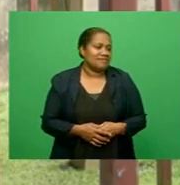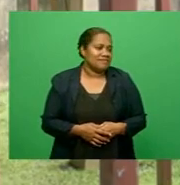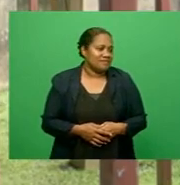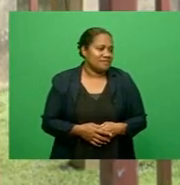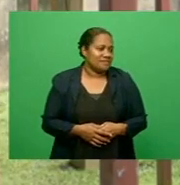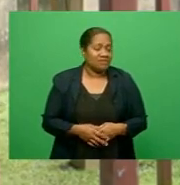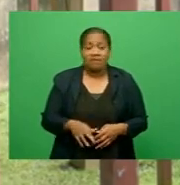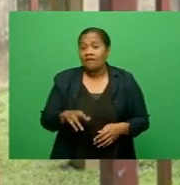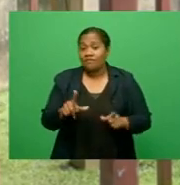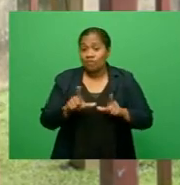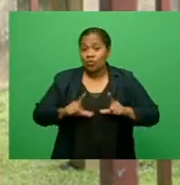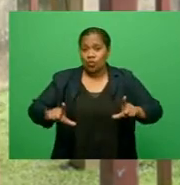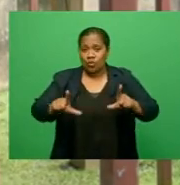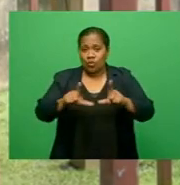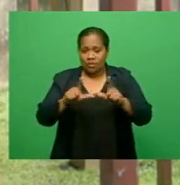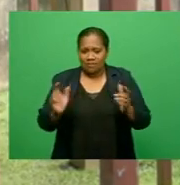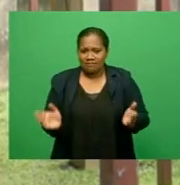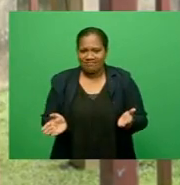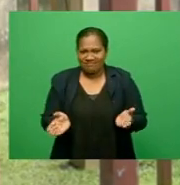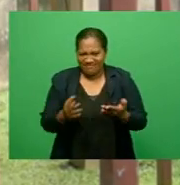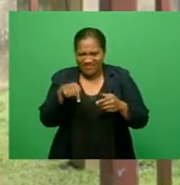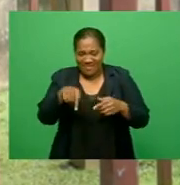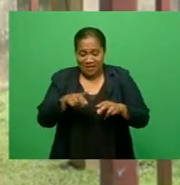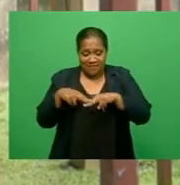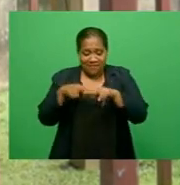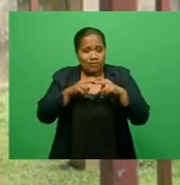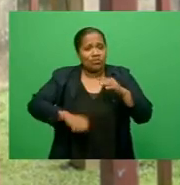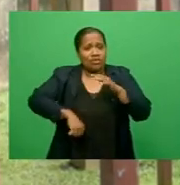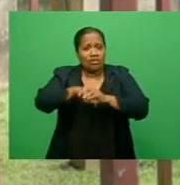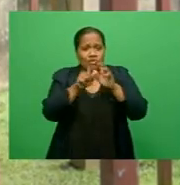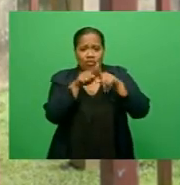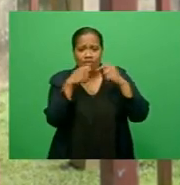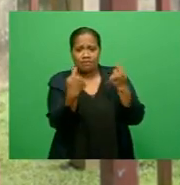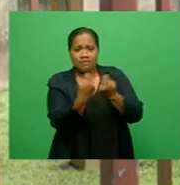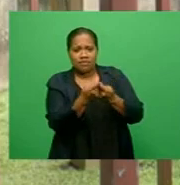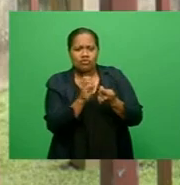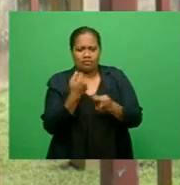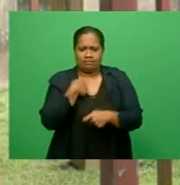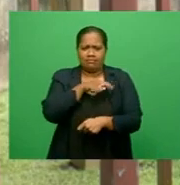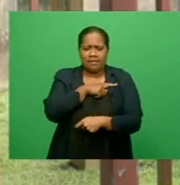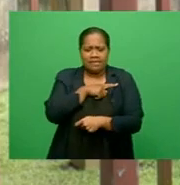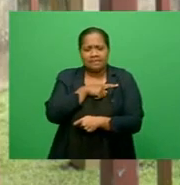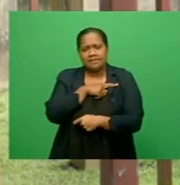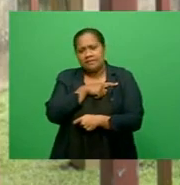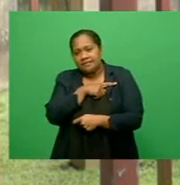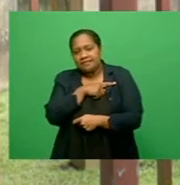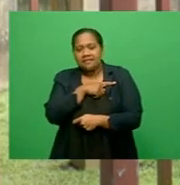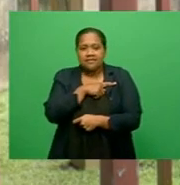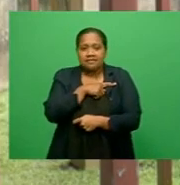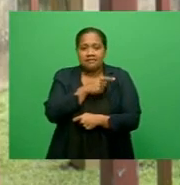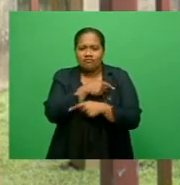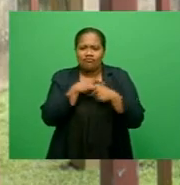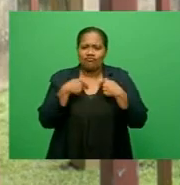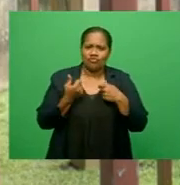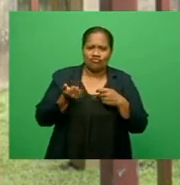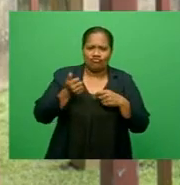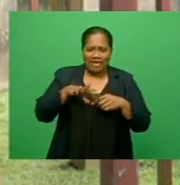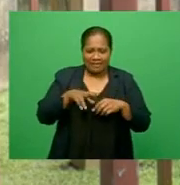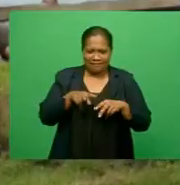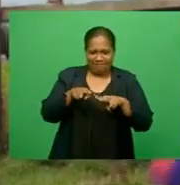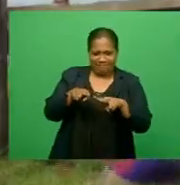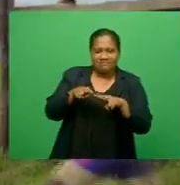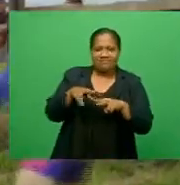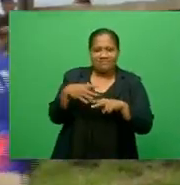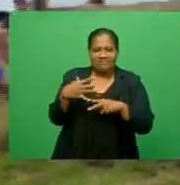local tournament in Fiji for the top teams. So we are already buying a spot for that